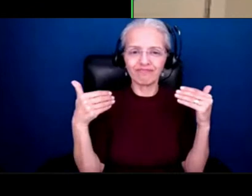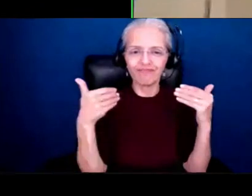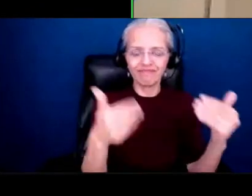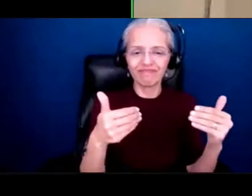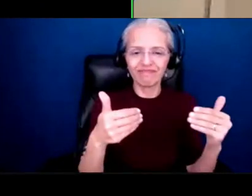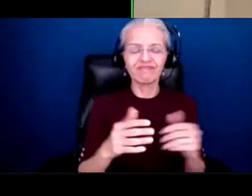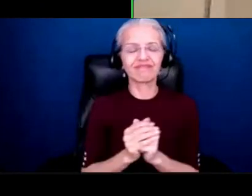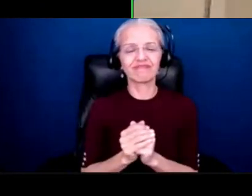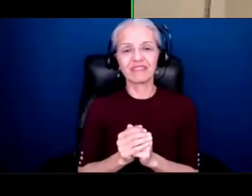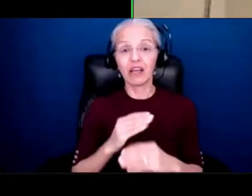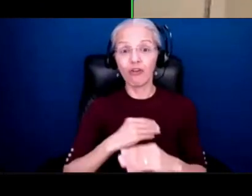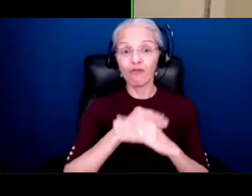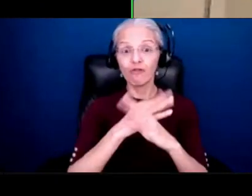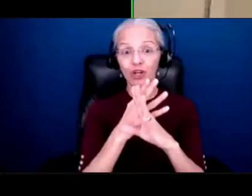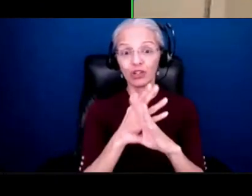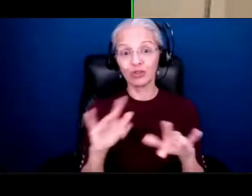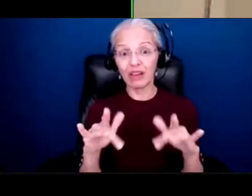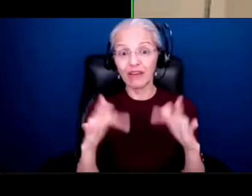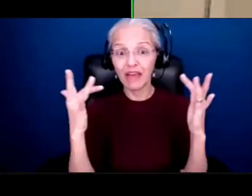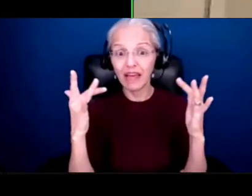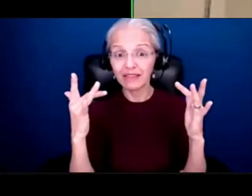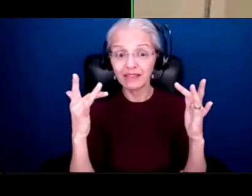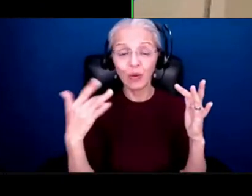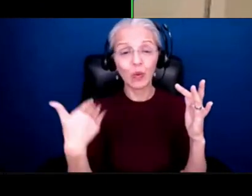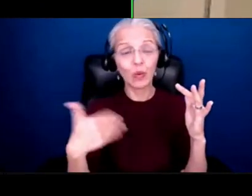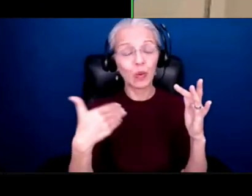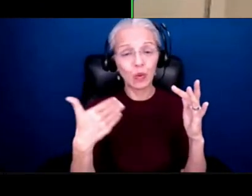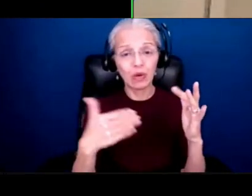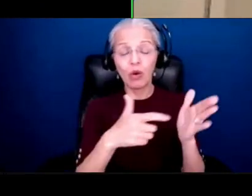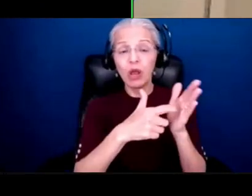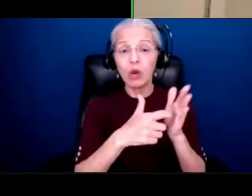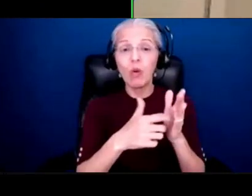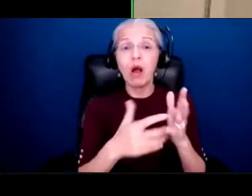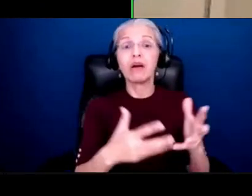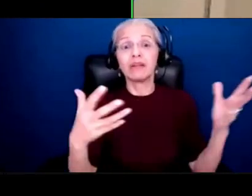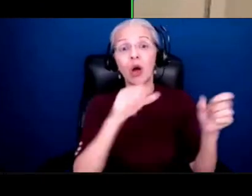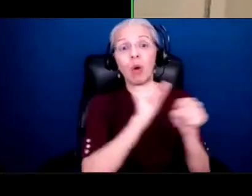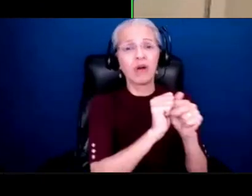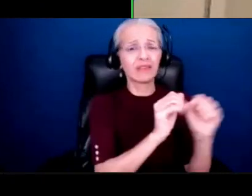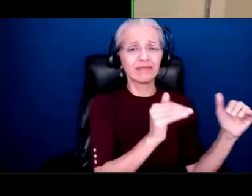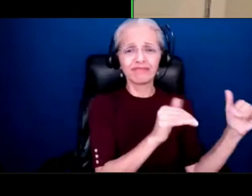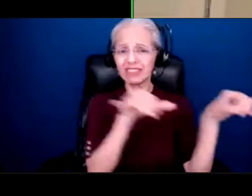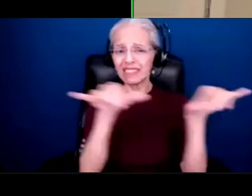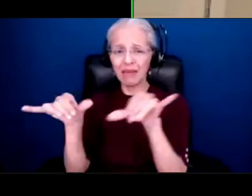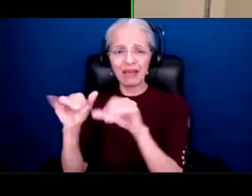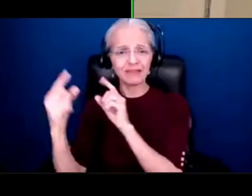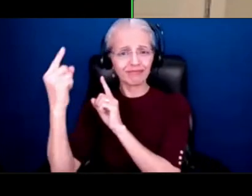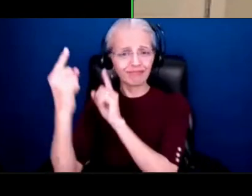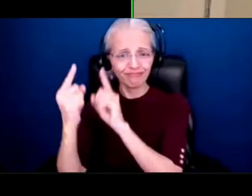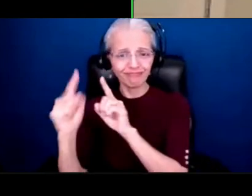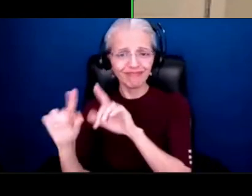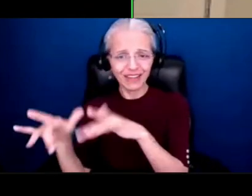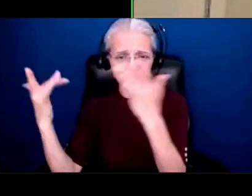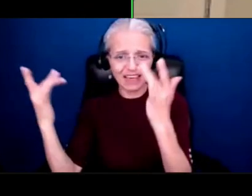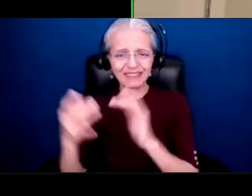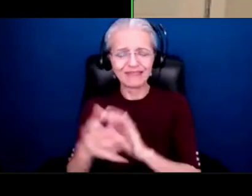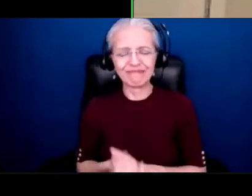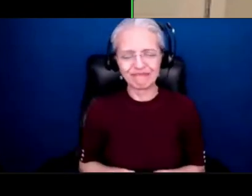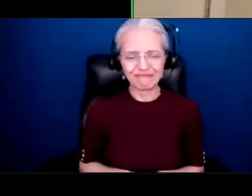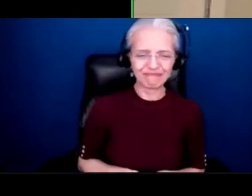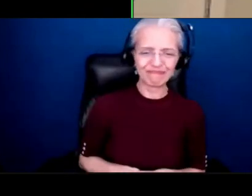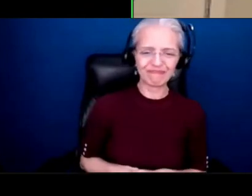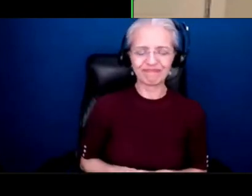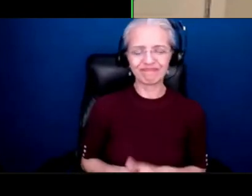events take just as much care and work as in-person events. And I am